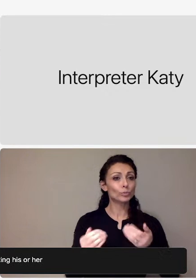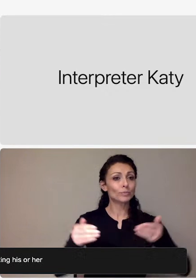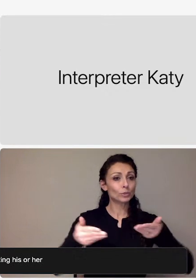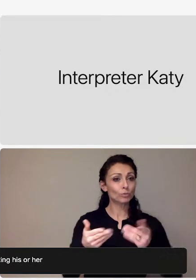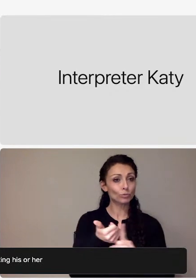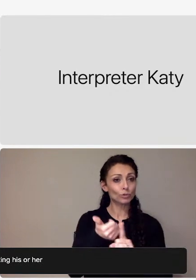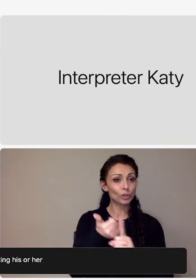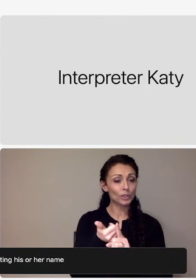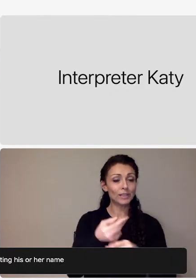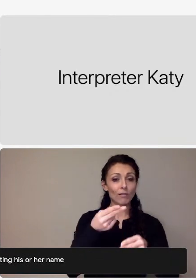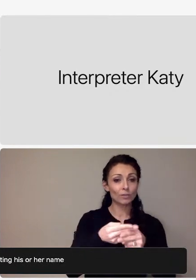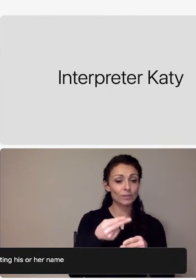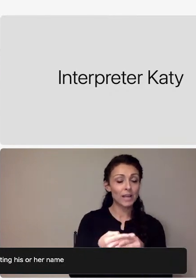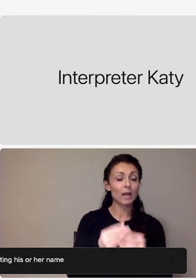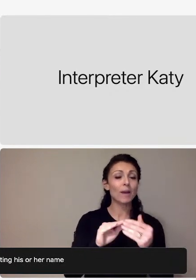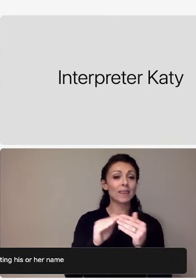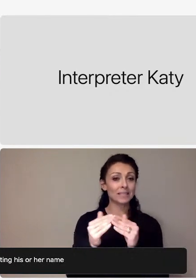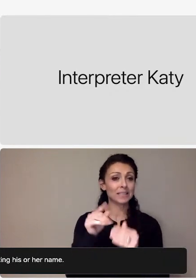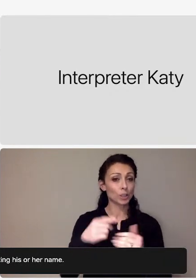reciting city